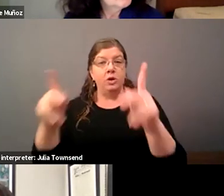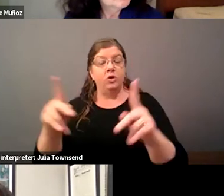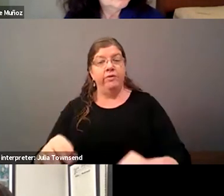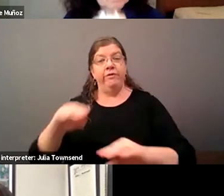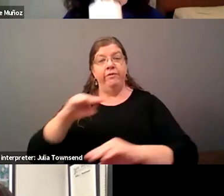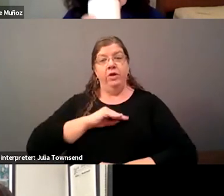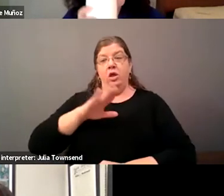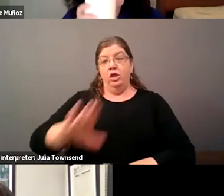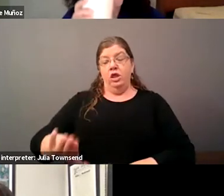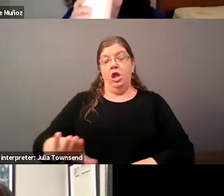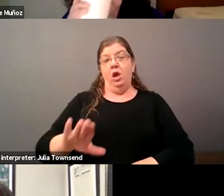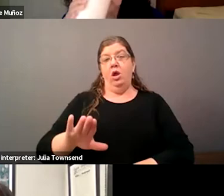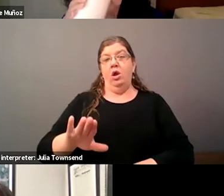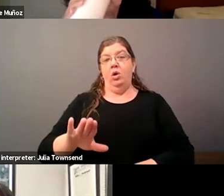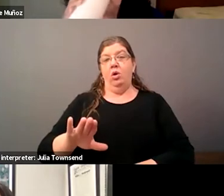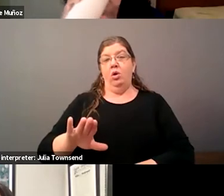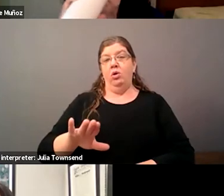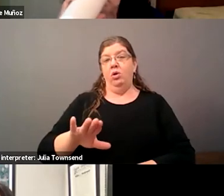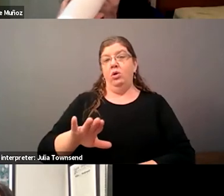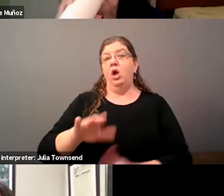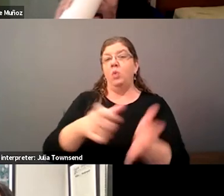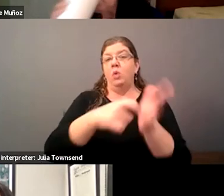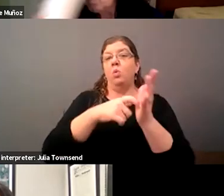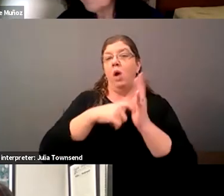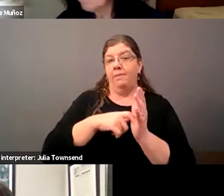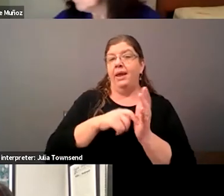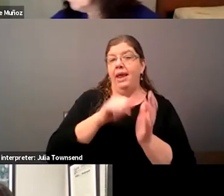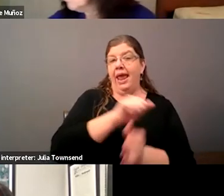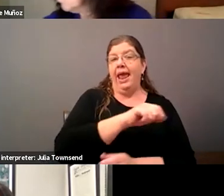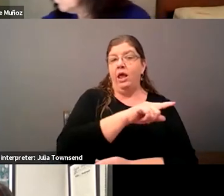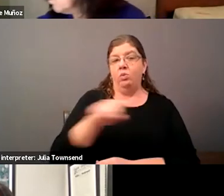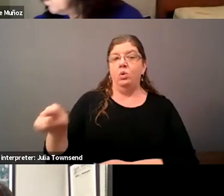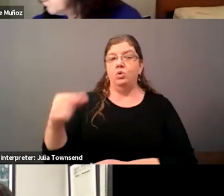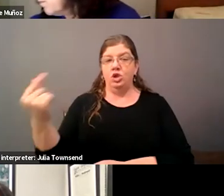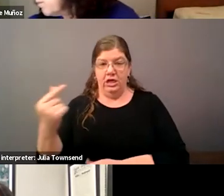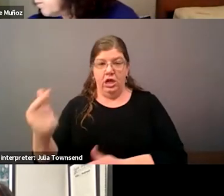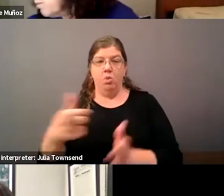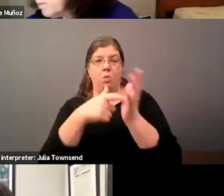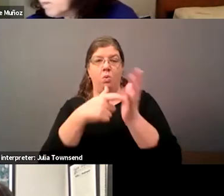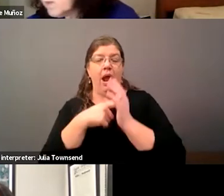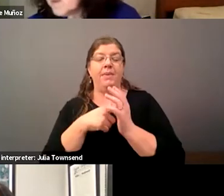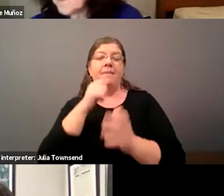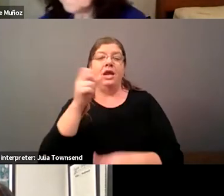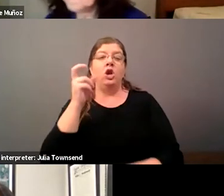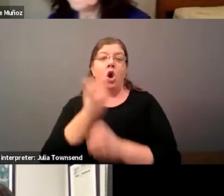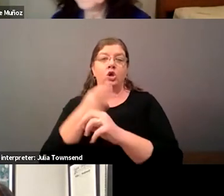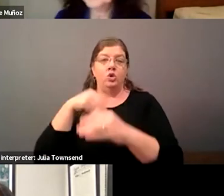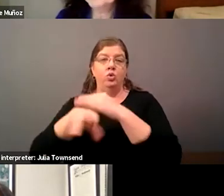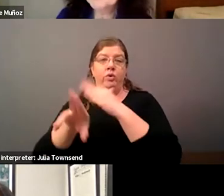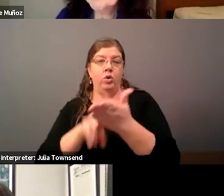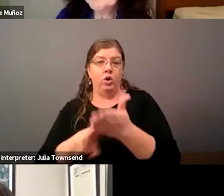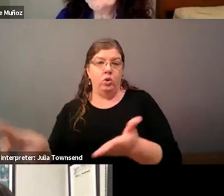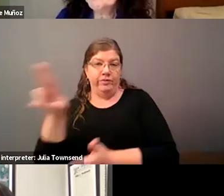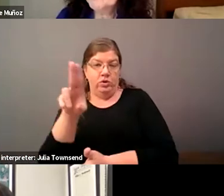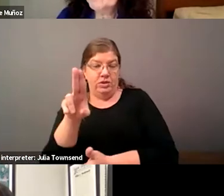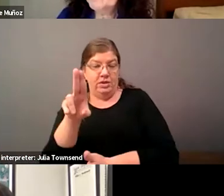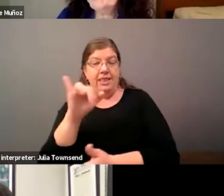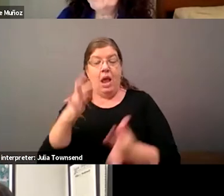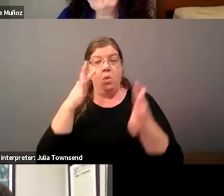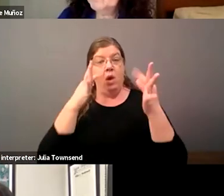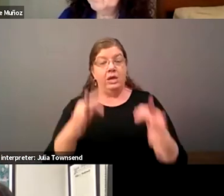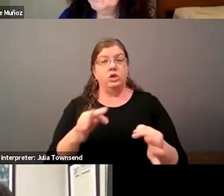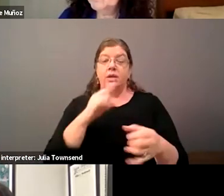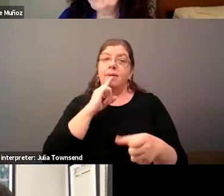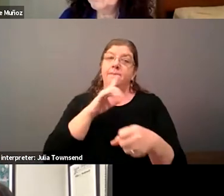a3g requirements thus making it more difficult to apply to a four-year university the resolution commits to ensuring that there is